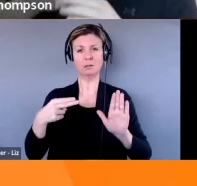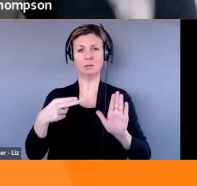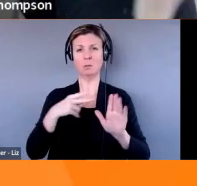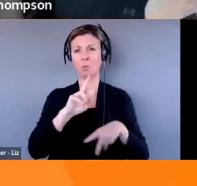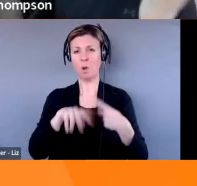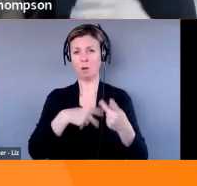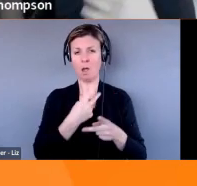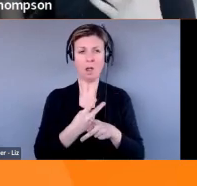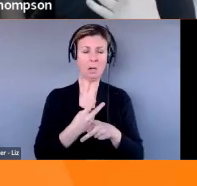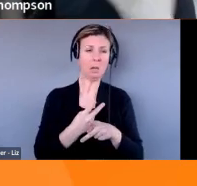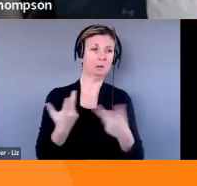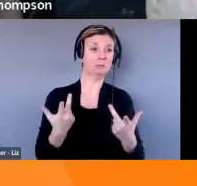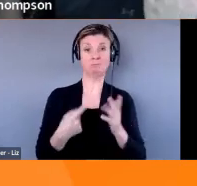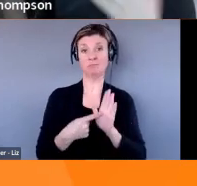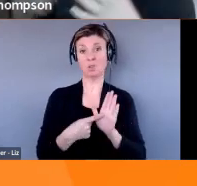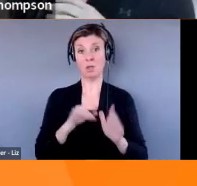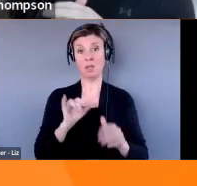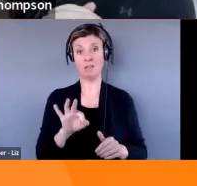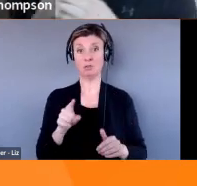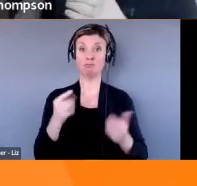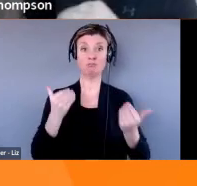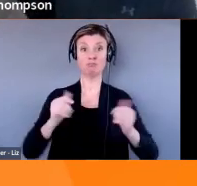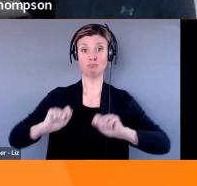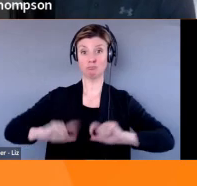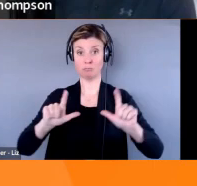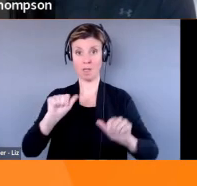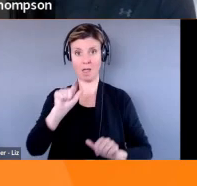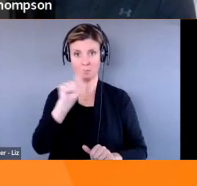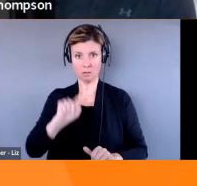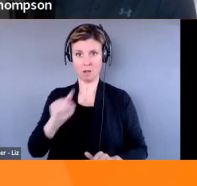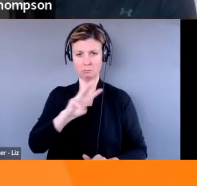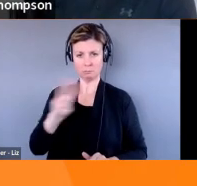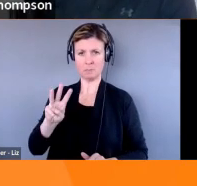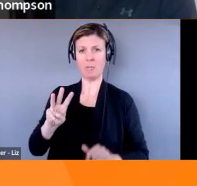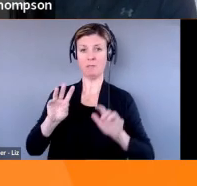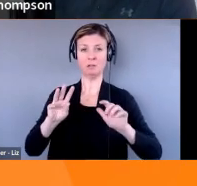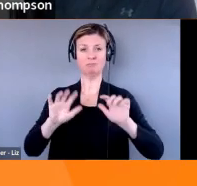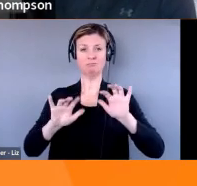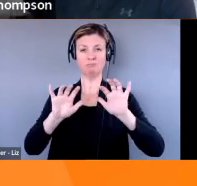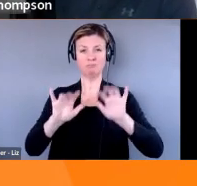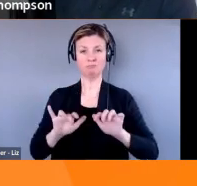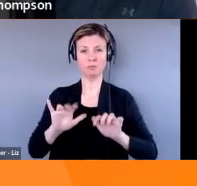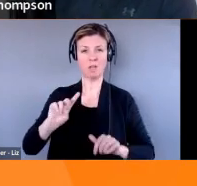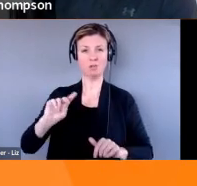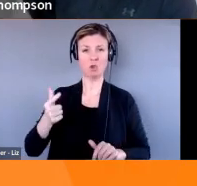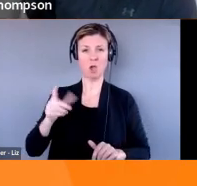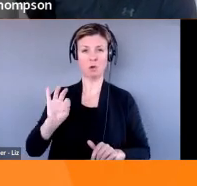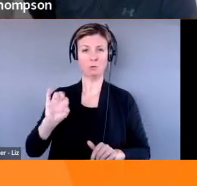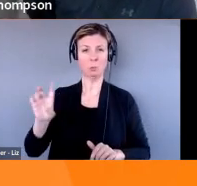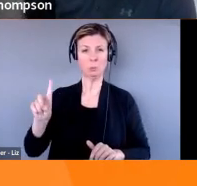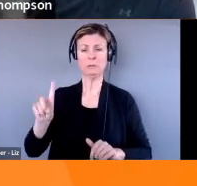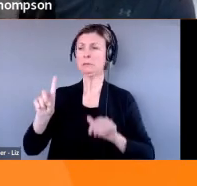in, dog food, okay, a lot of times the big brands are taking